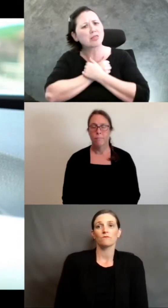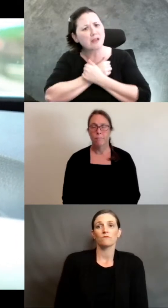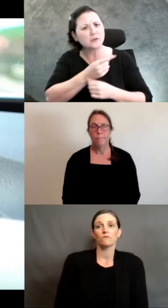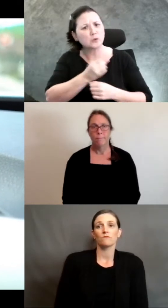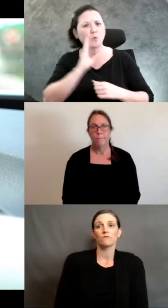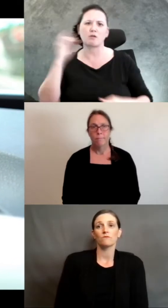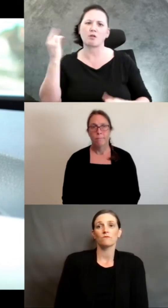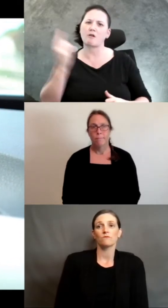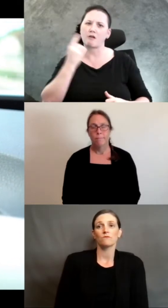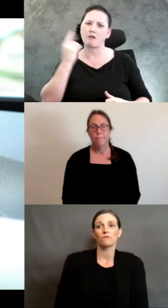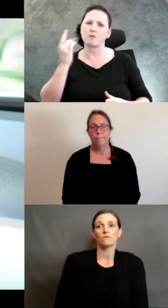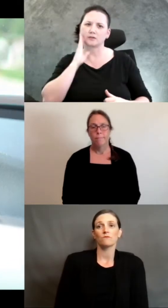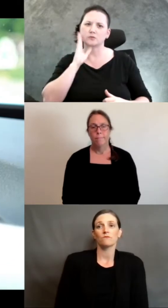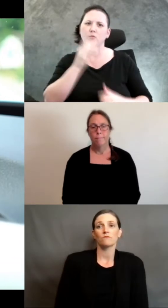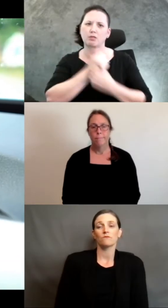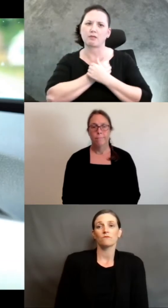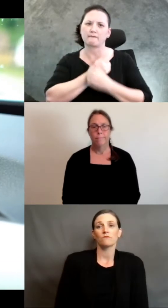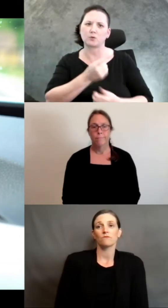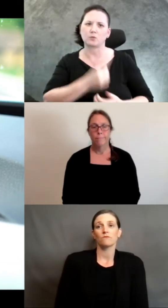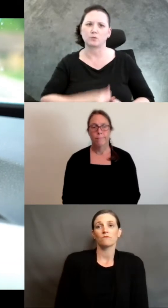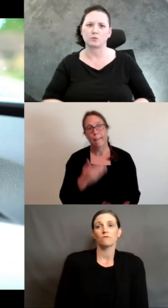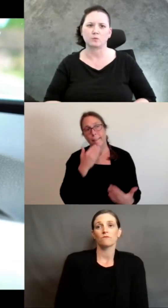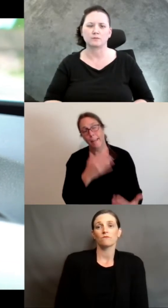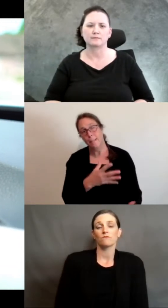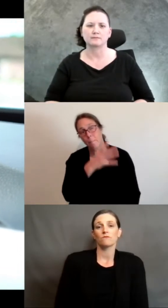you. Thanks, Mom.